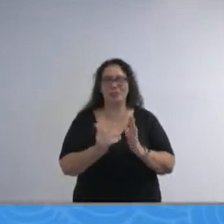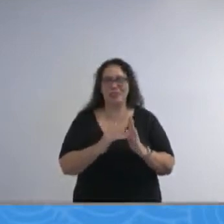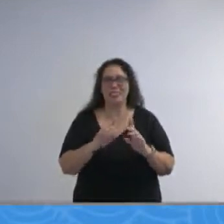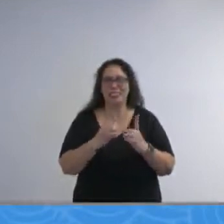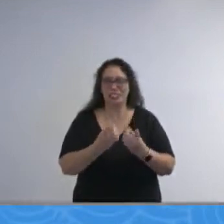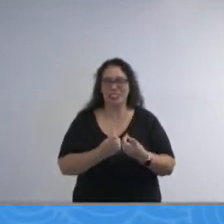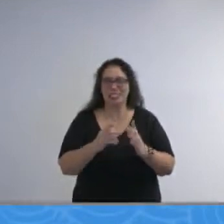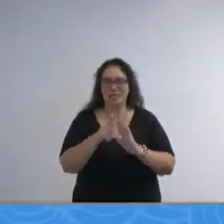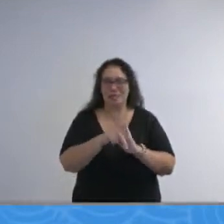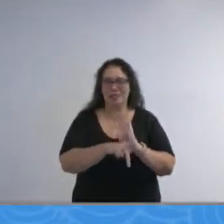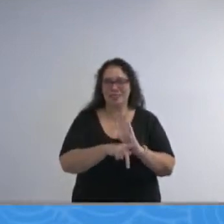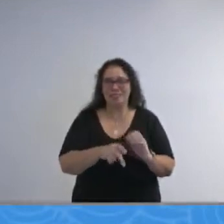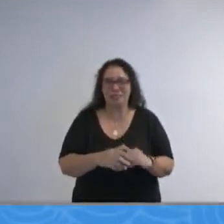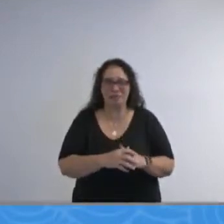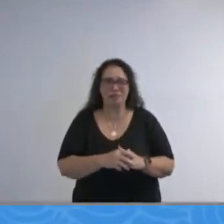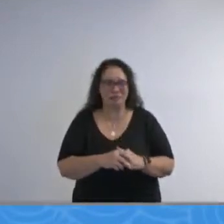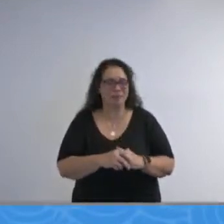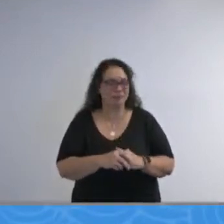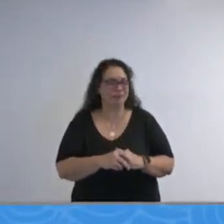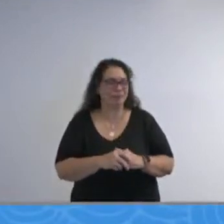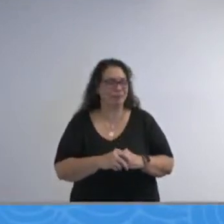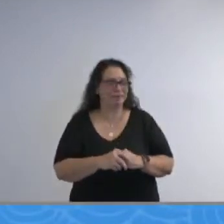Redistricting.